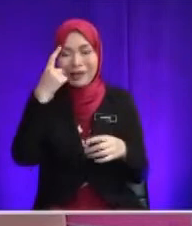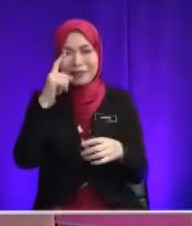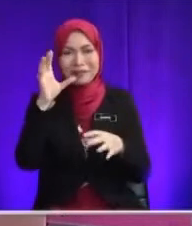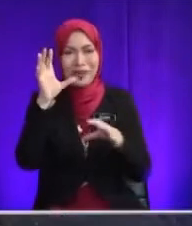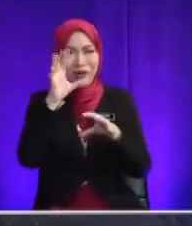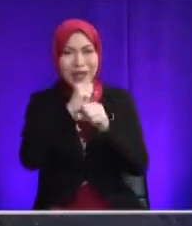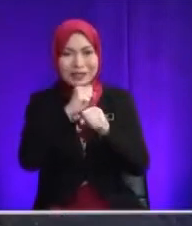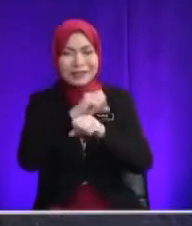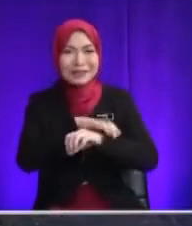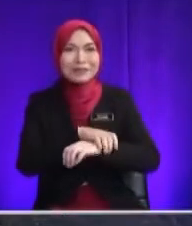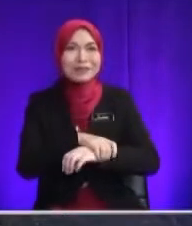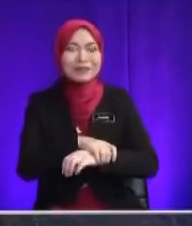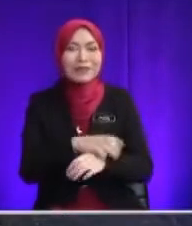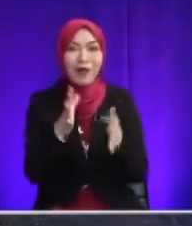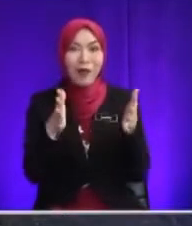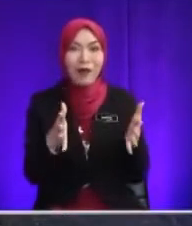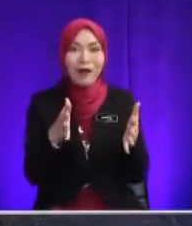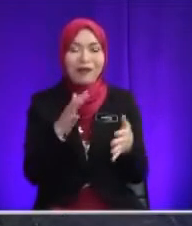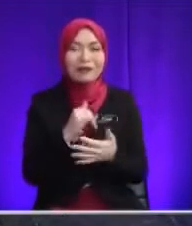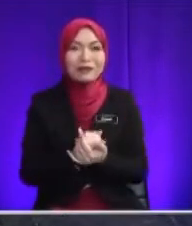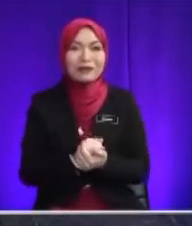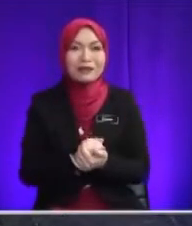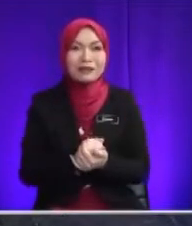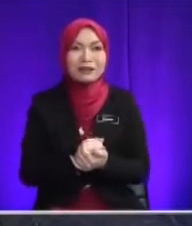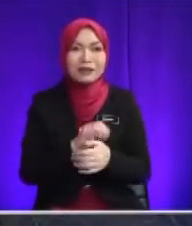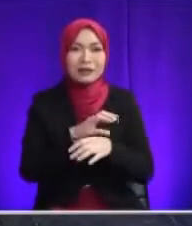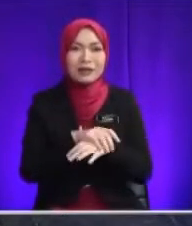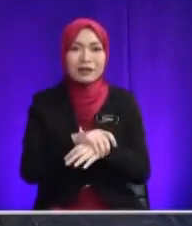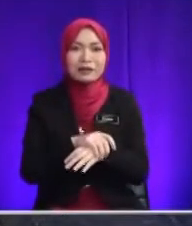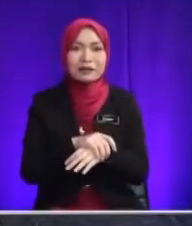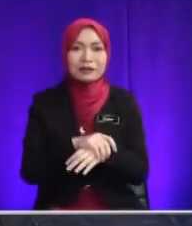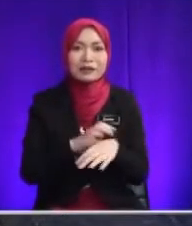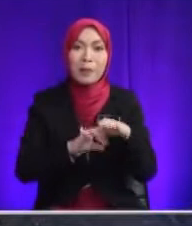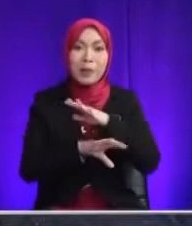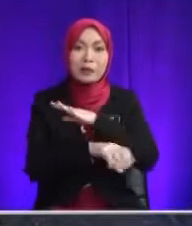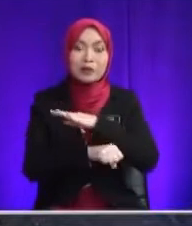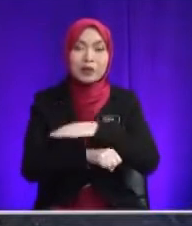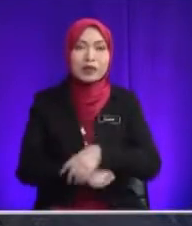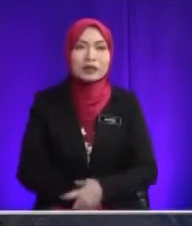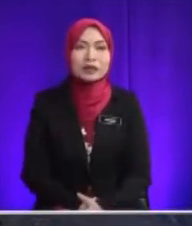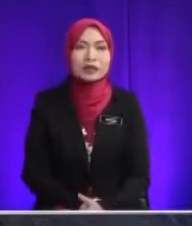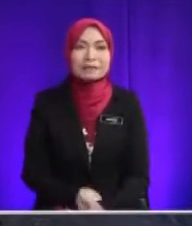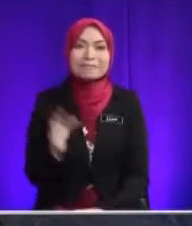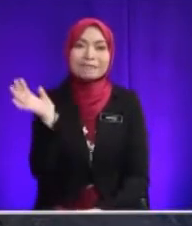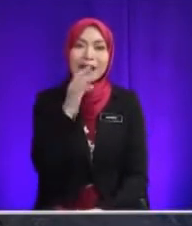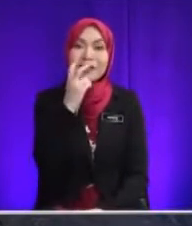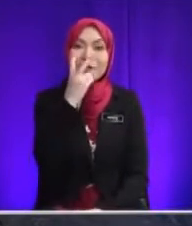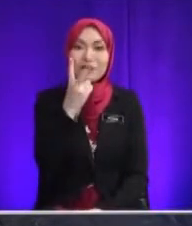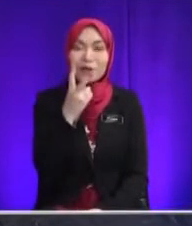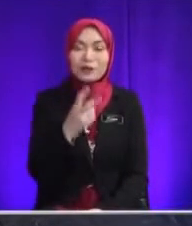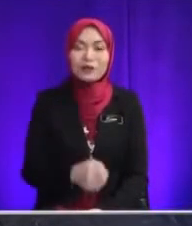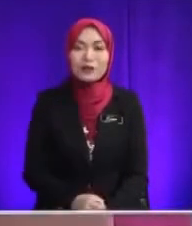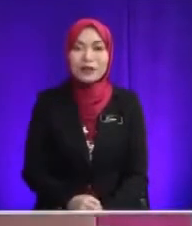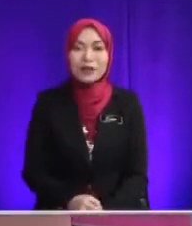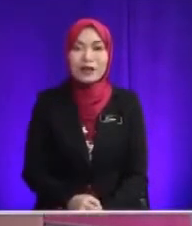Mm-hmm. So, as what can be heard from the audio recording, so let's go through the answer options one by